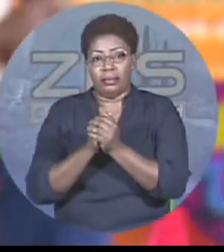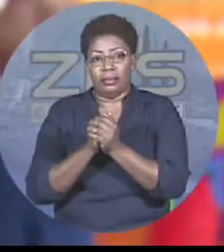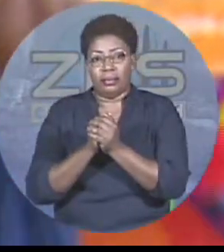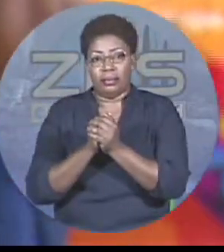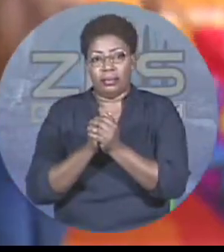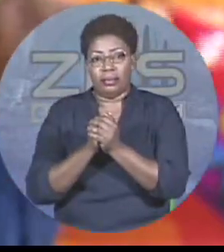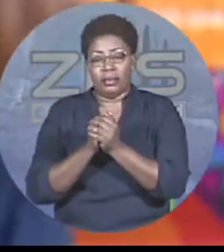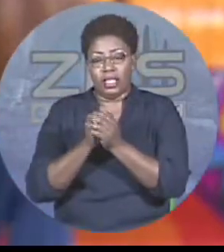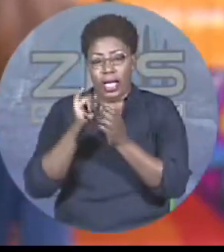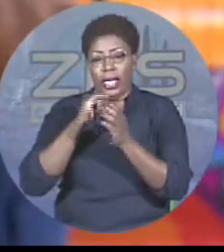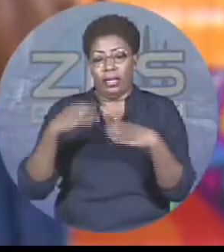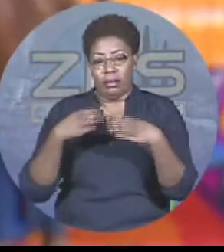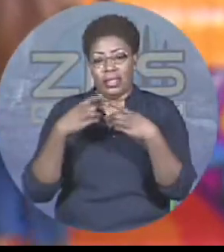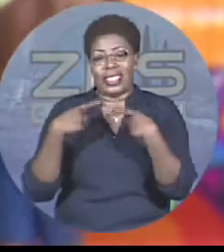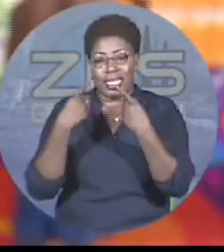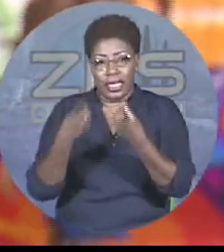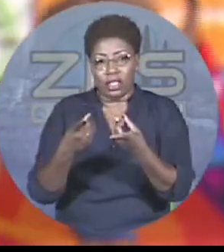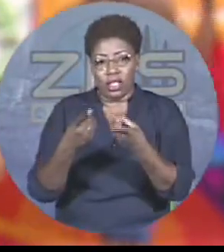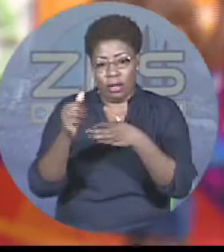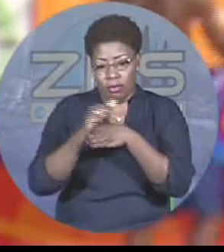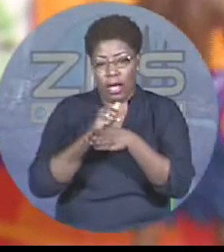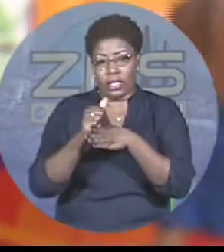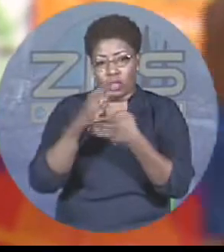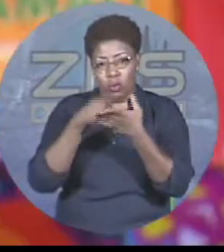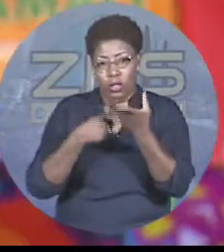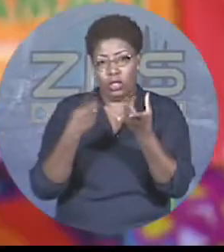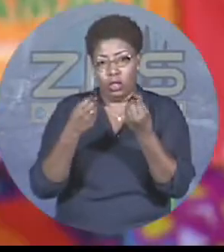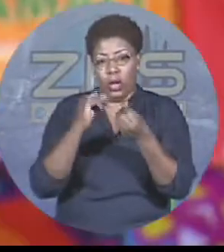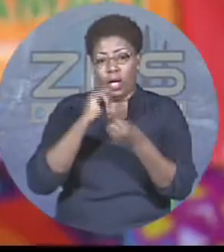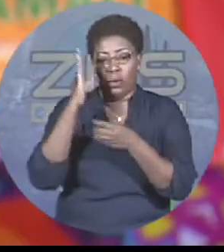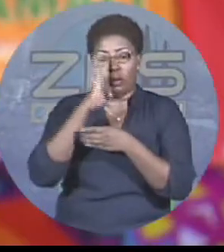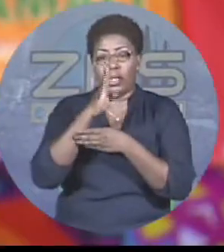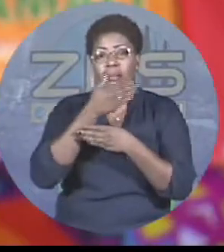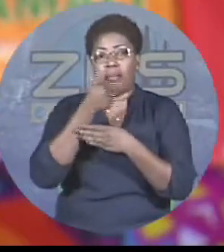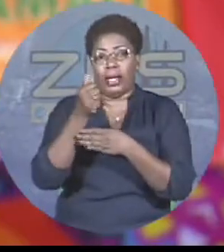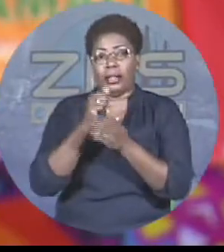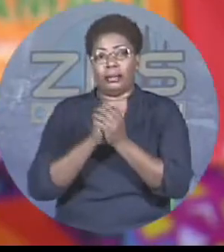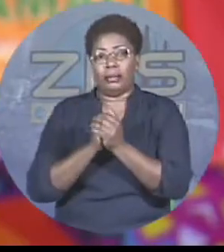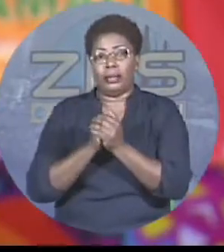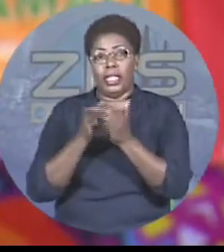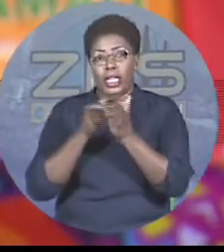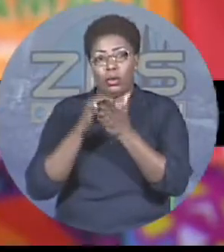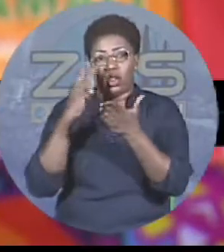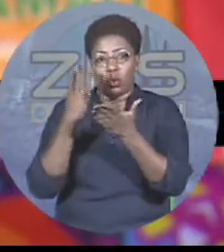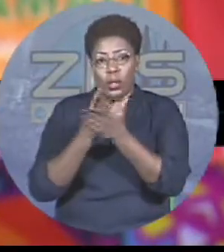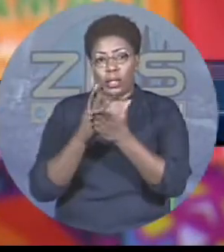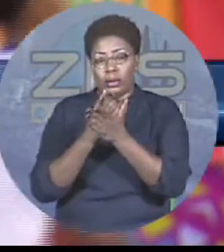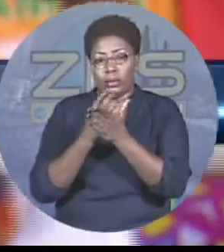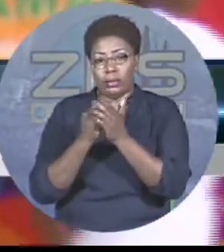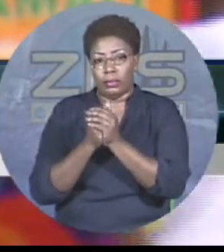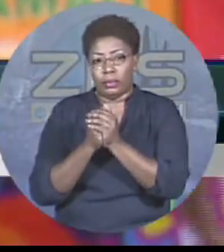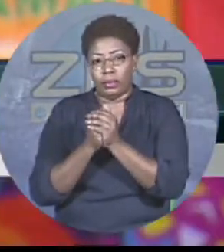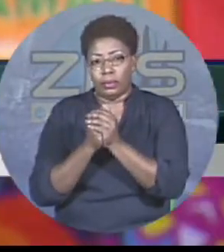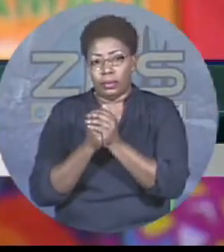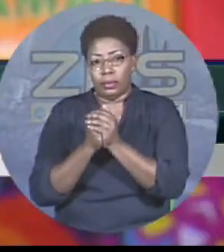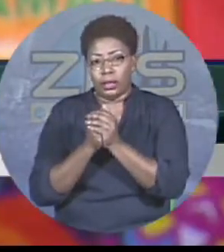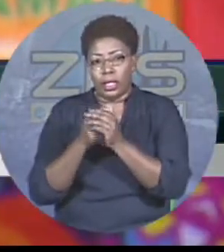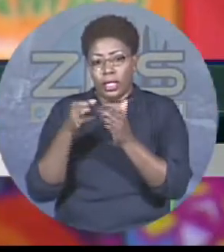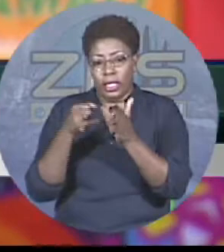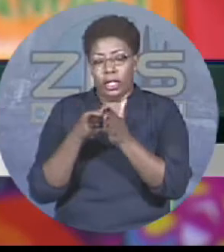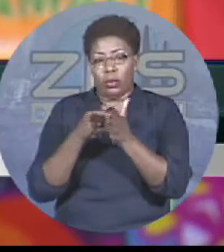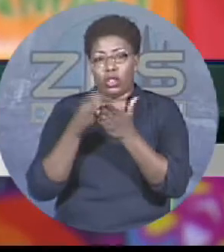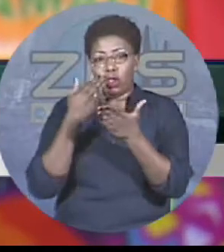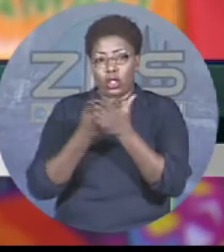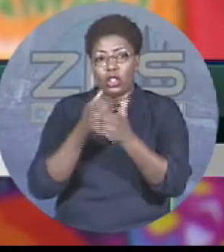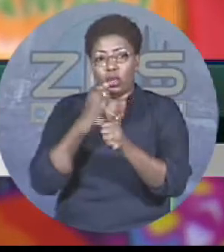if we do dedication and practice all the things he teach me, it could be better. It was well, and it was great to see Buddy. And it was good to work with